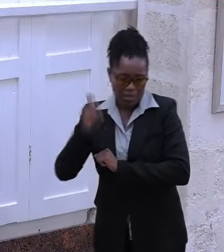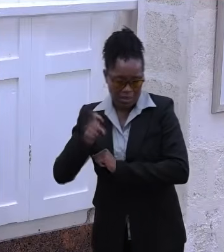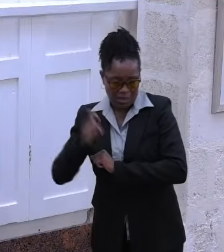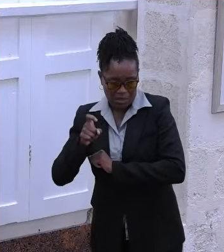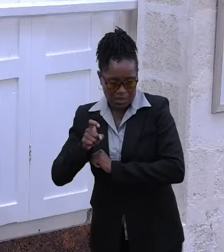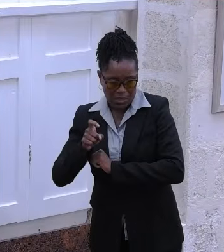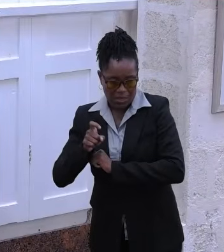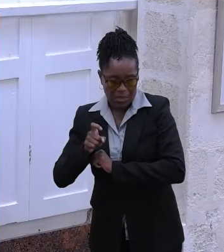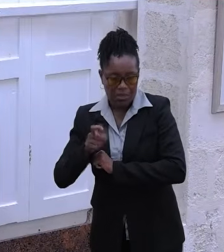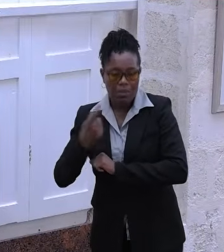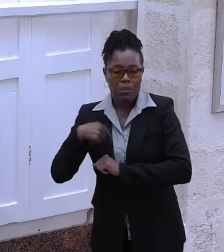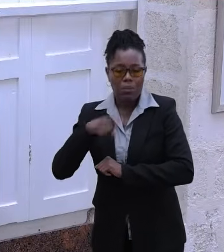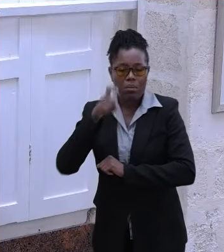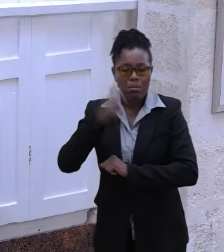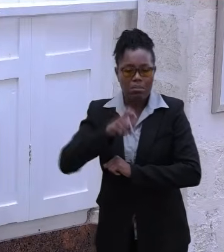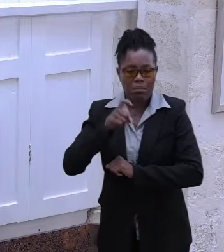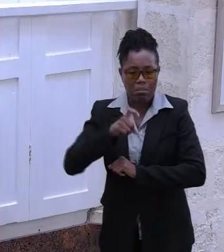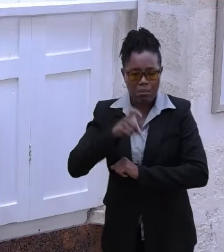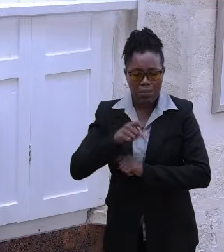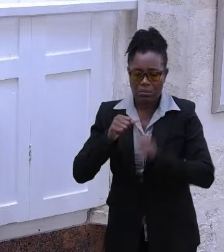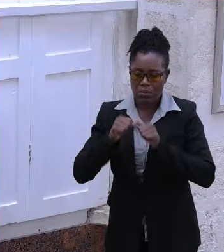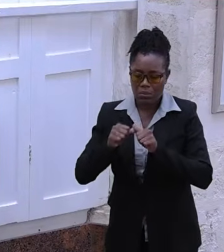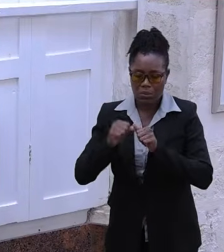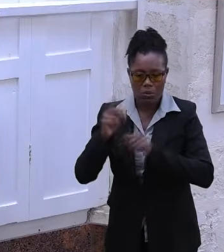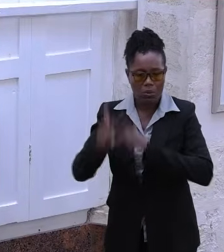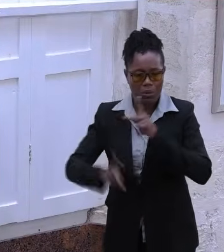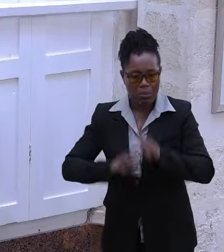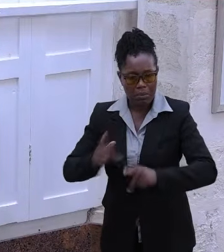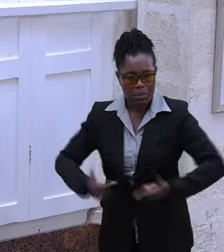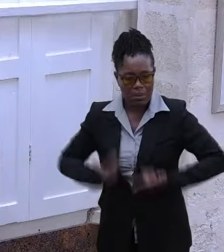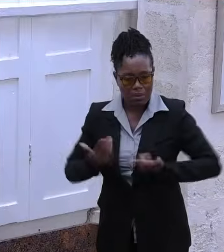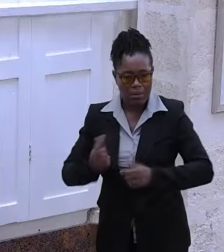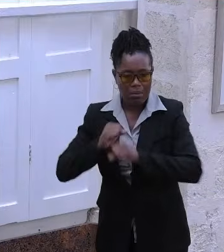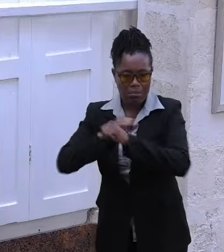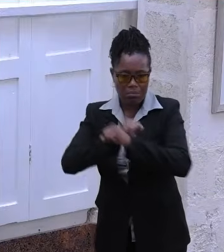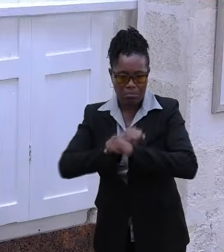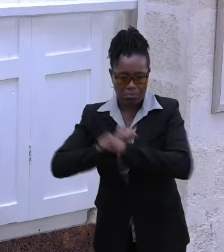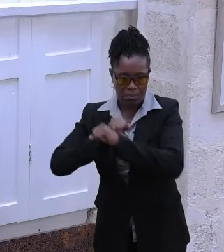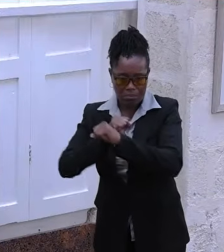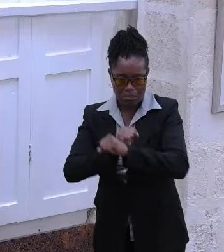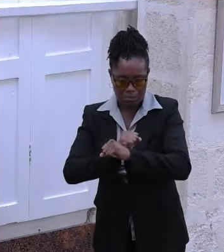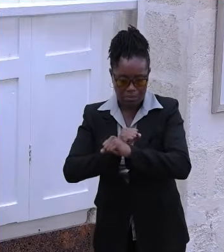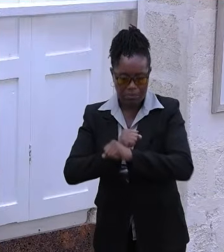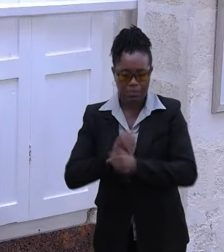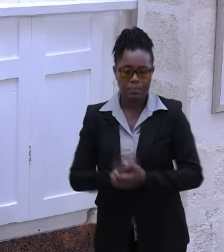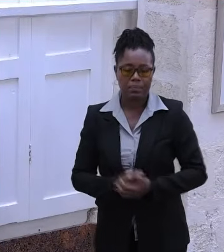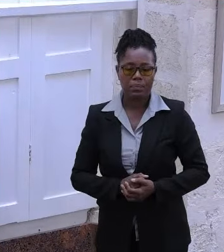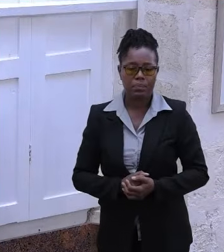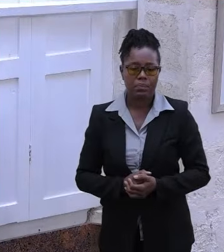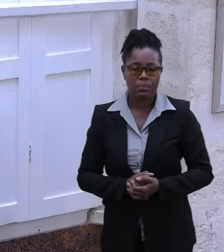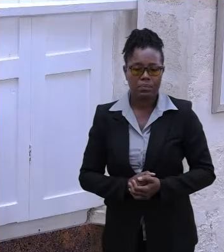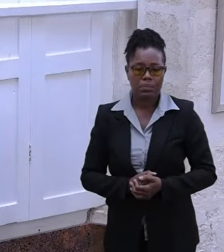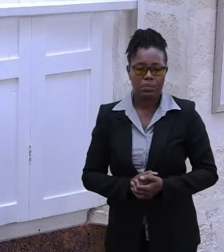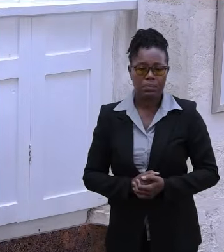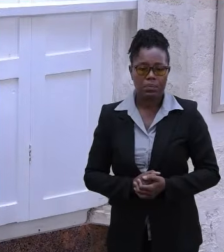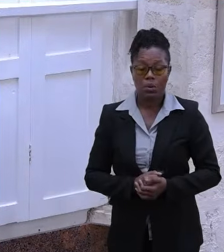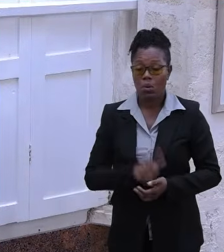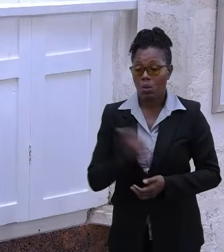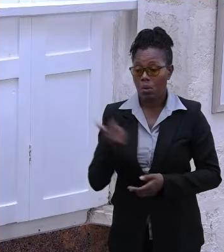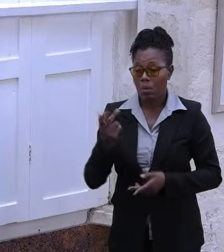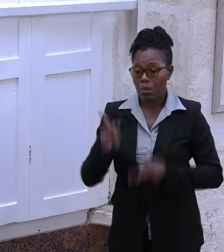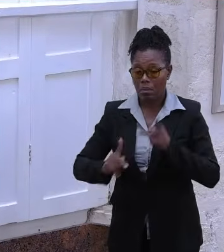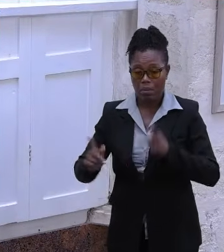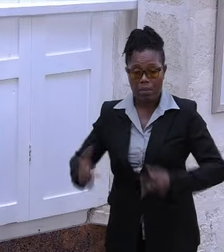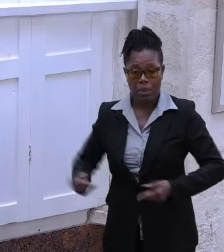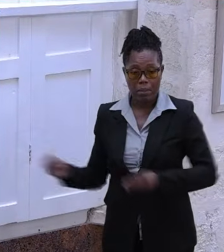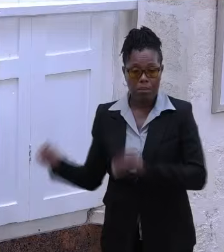protect country and citizens. And those persons who live in Barbados already